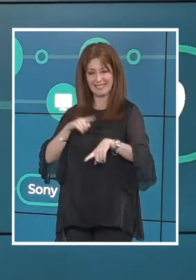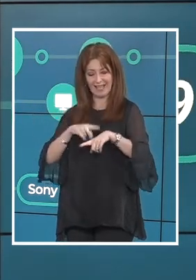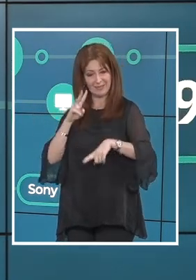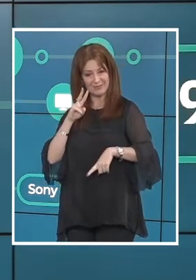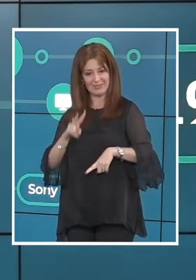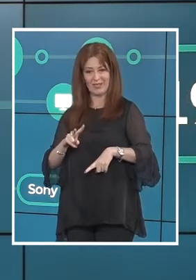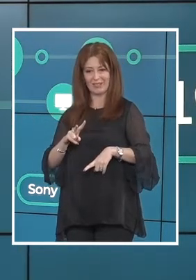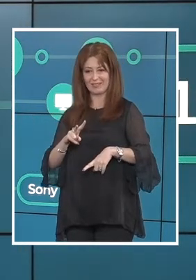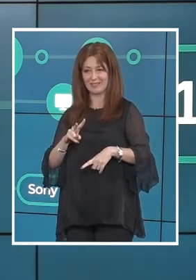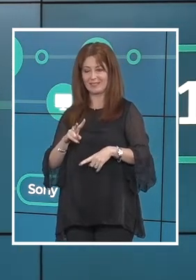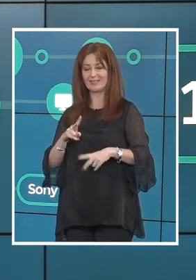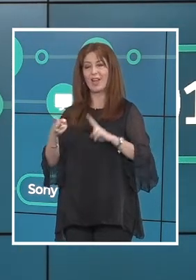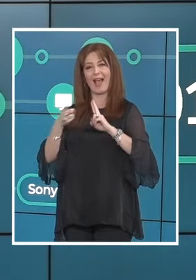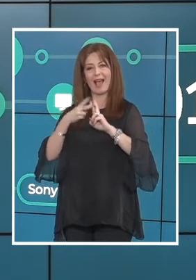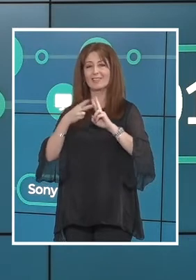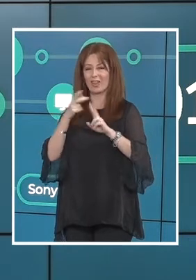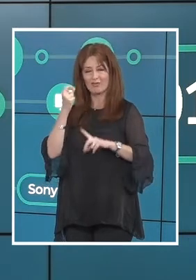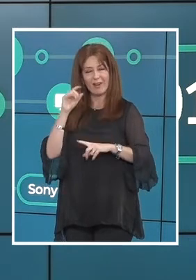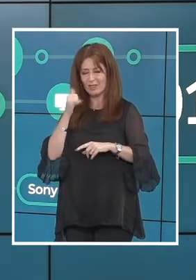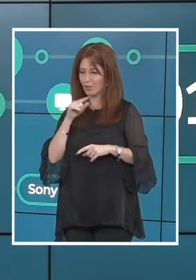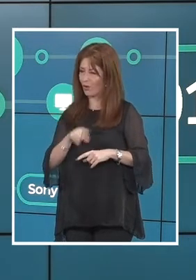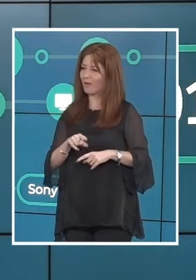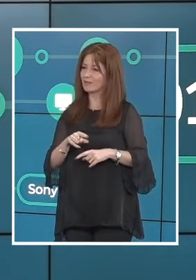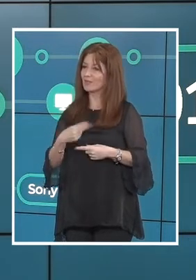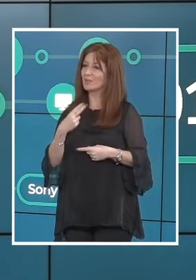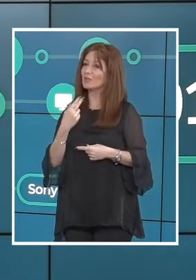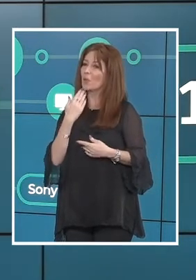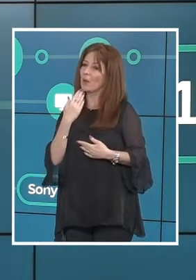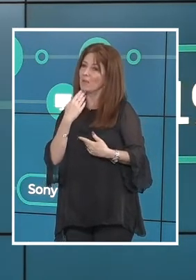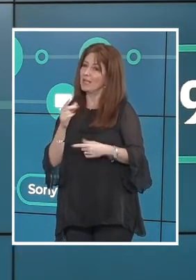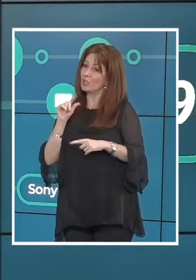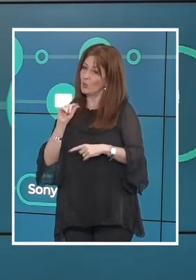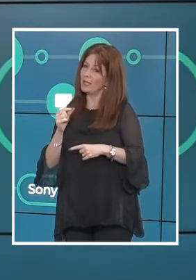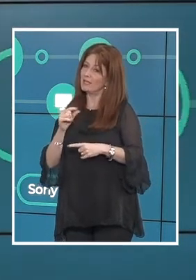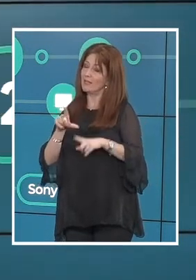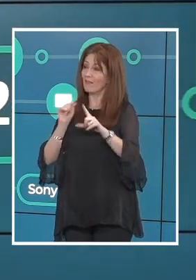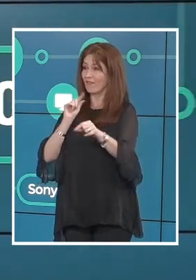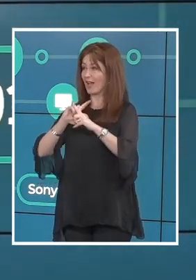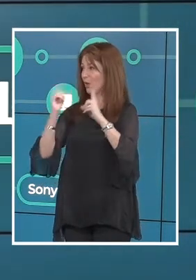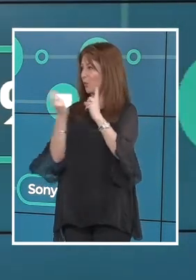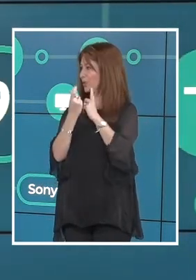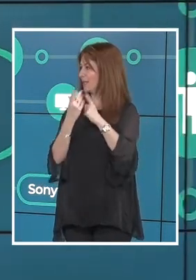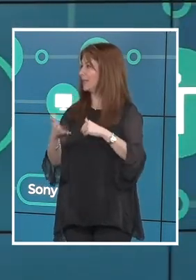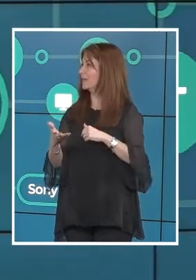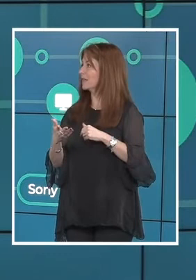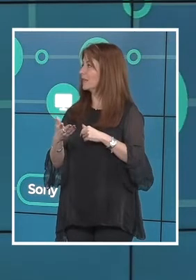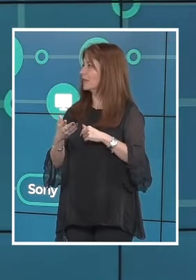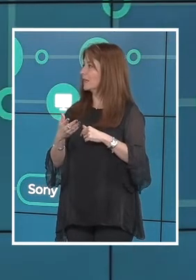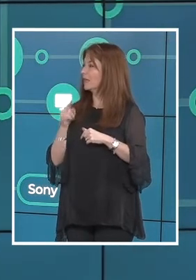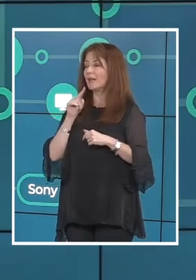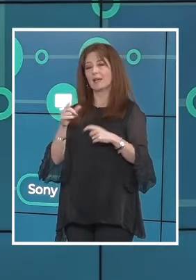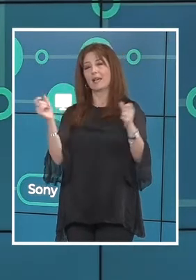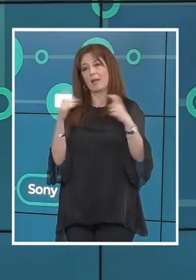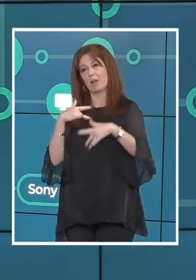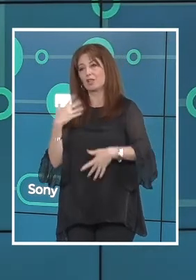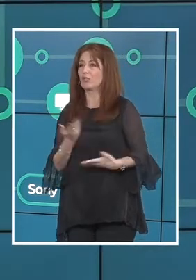I know you can't use the hashtag, but you can tweet at me, invite me into the community. And I also left my email address up there